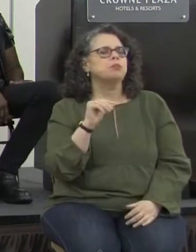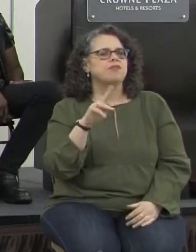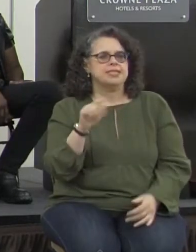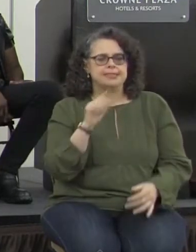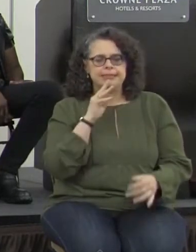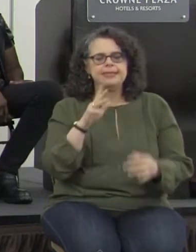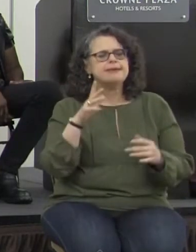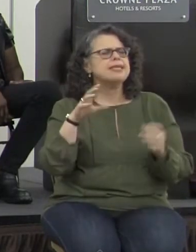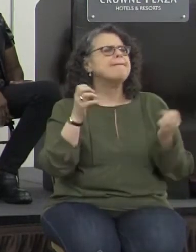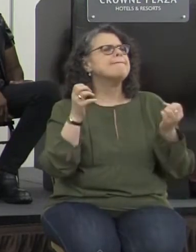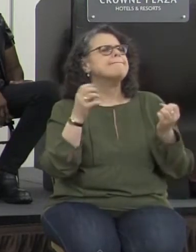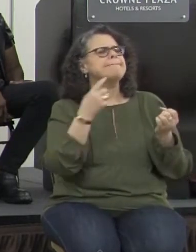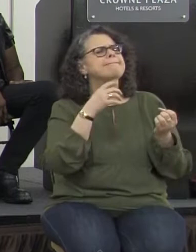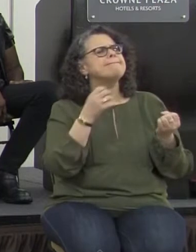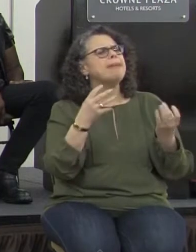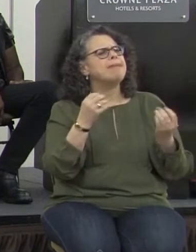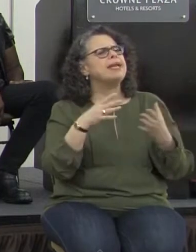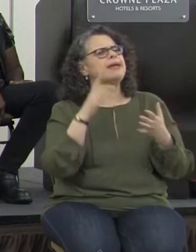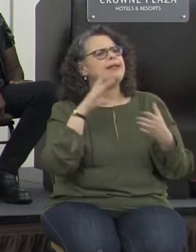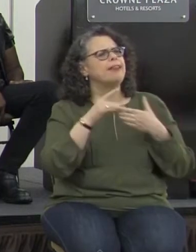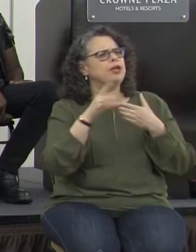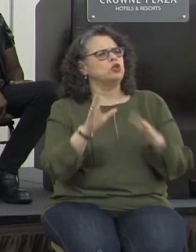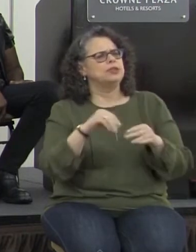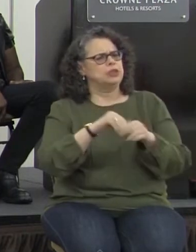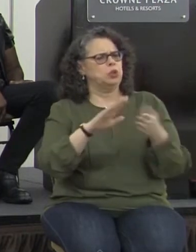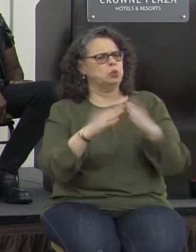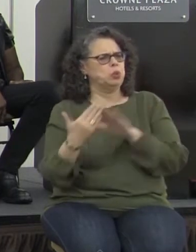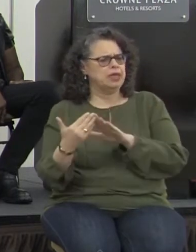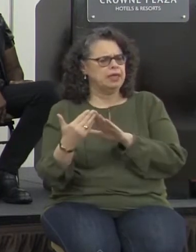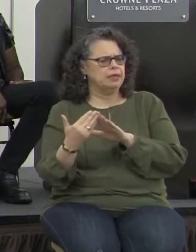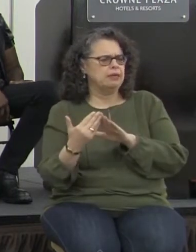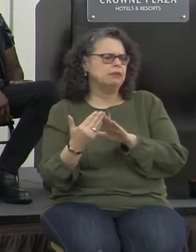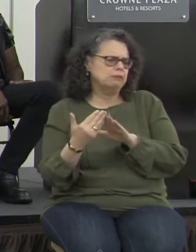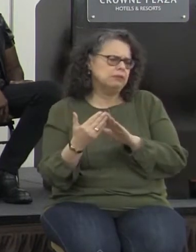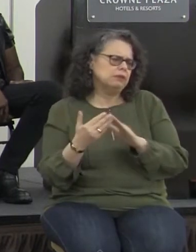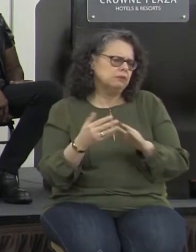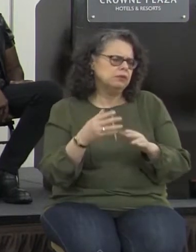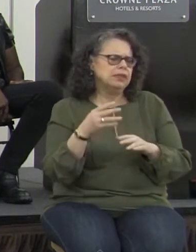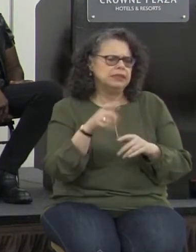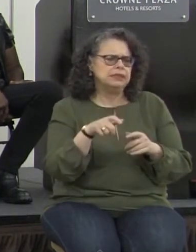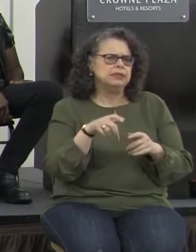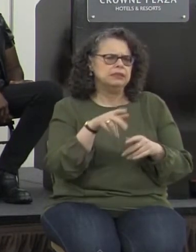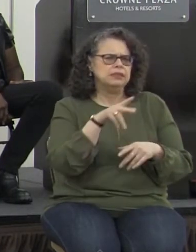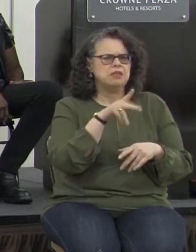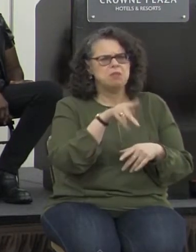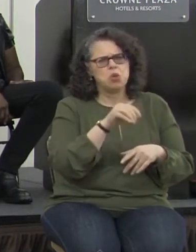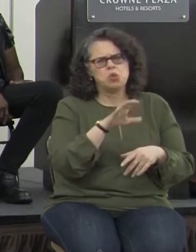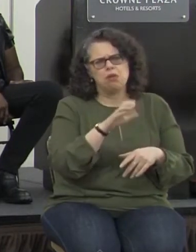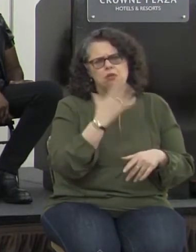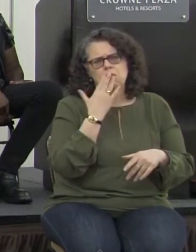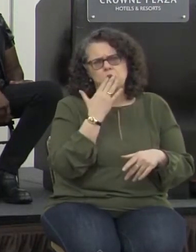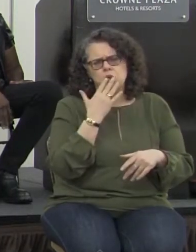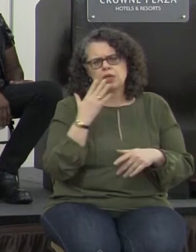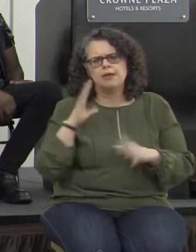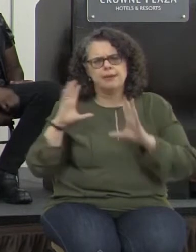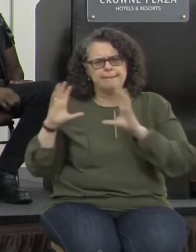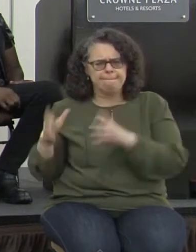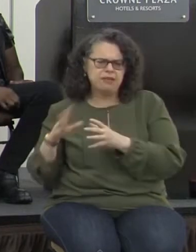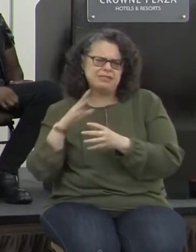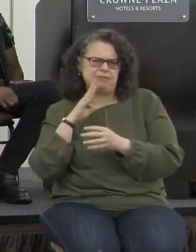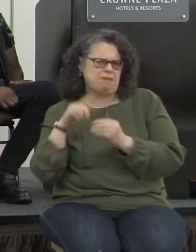many leaders in our community, in say the people of color community, and I'm speaking, the people of color community, I'll speak that